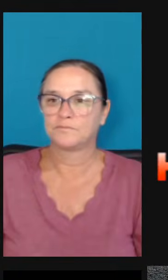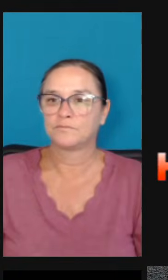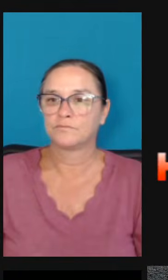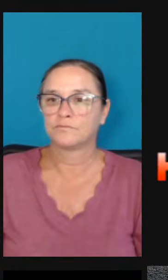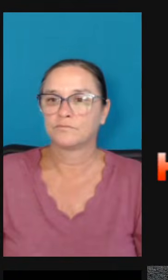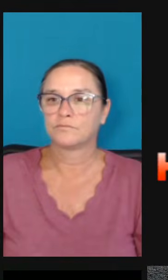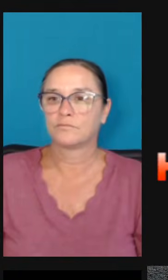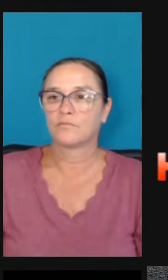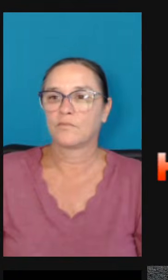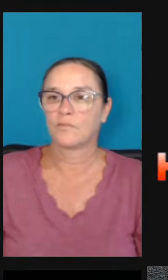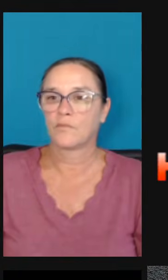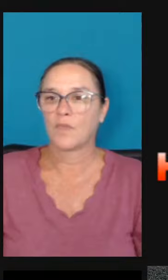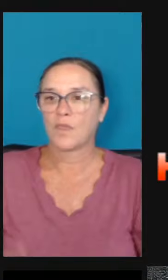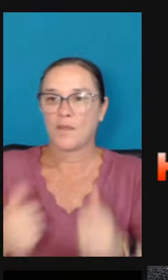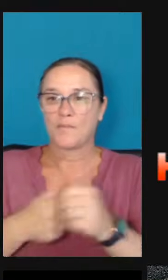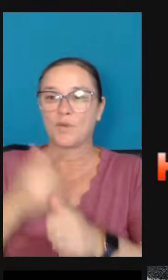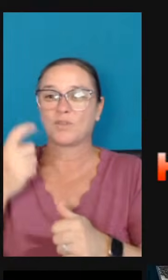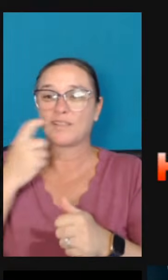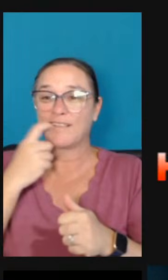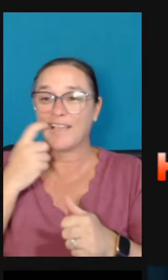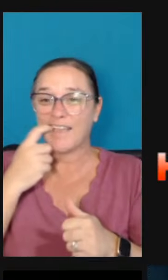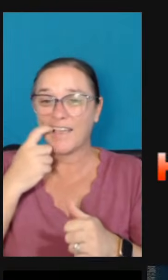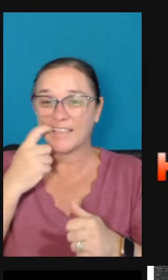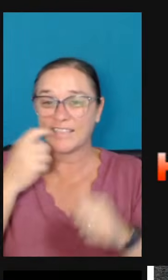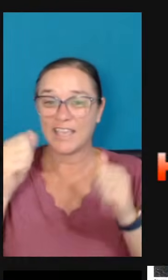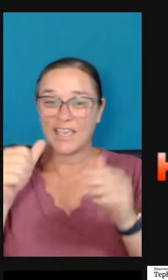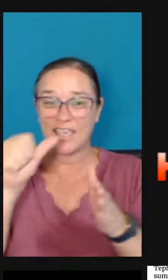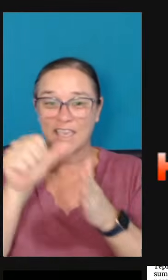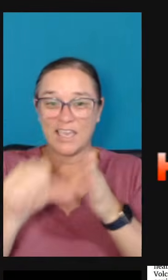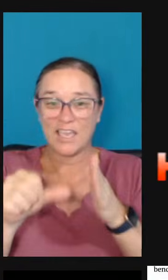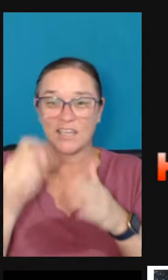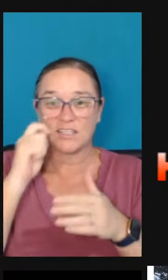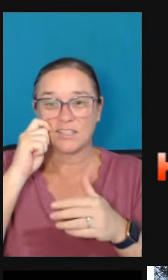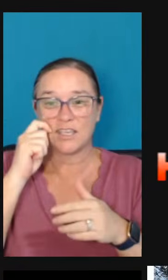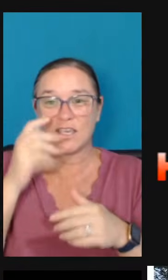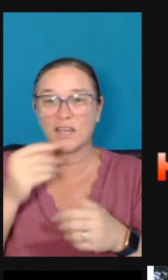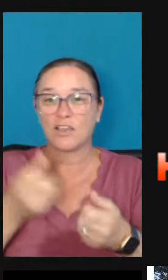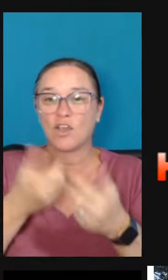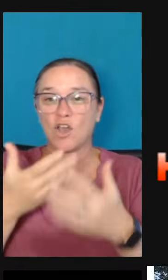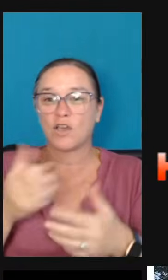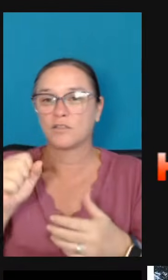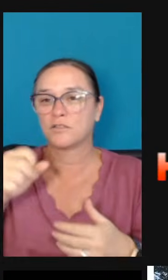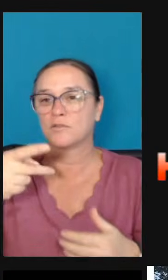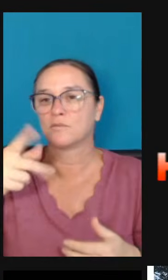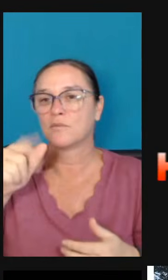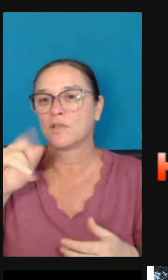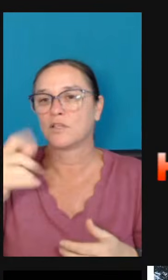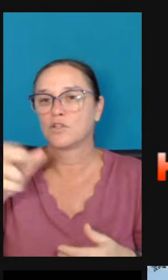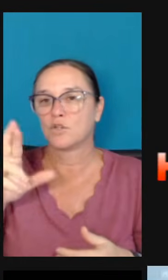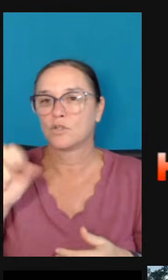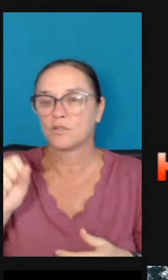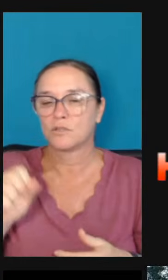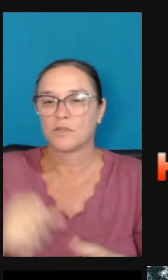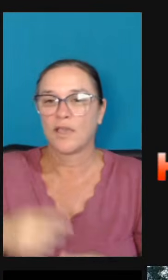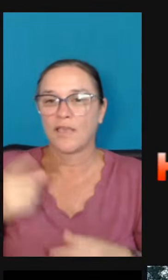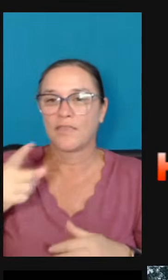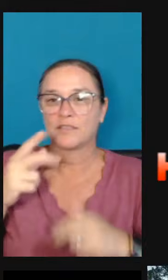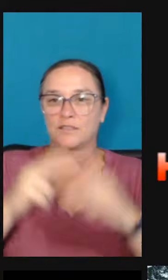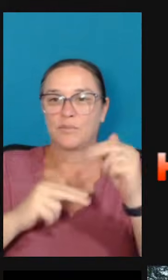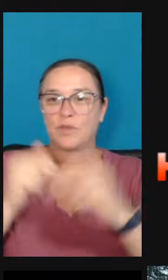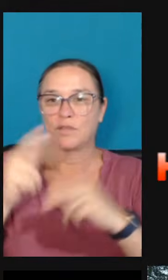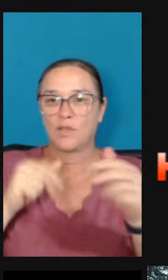Mostly of glass with sharp edges that can cut skin and cause splinters. Here is a structure in a national